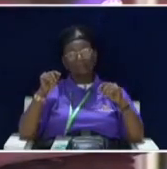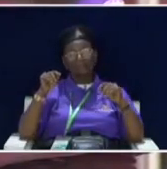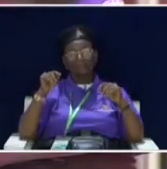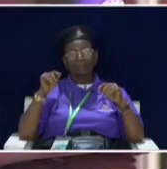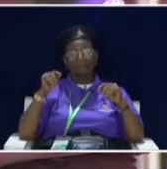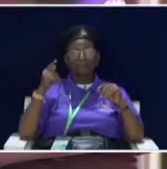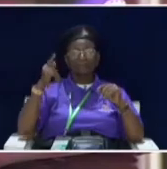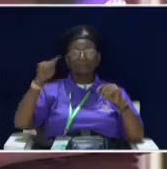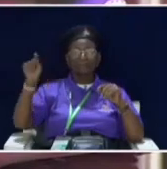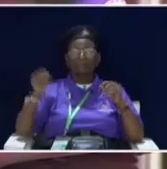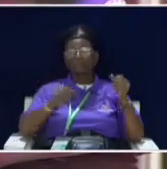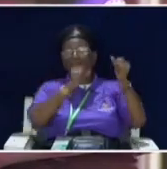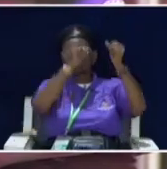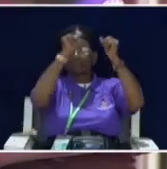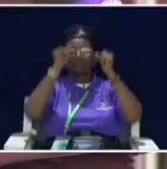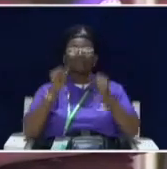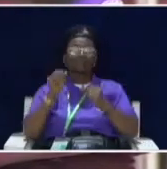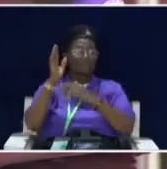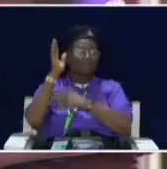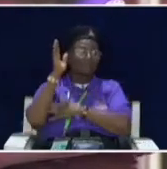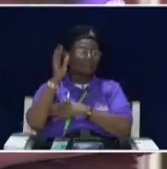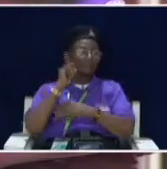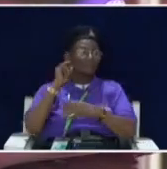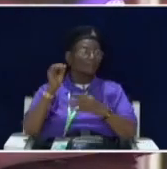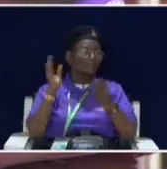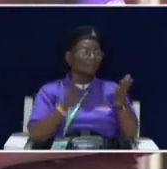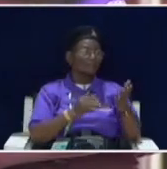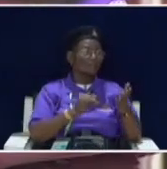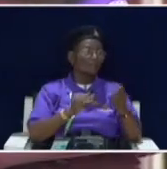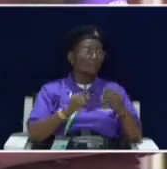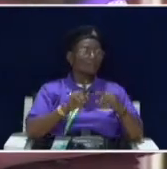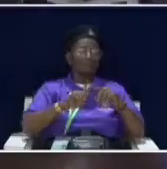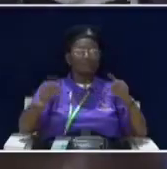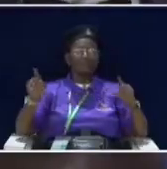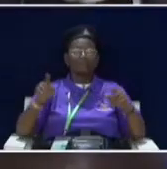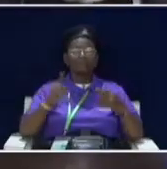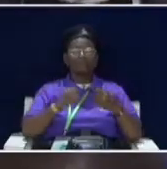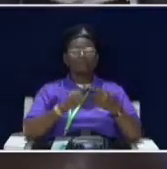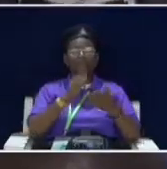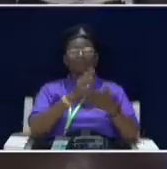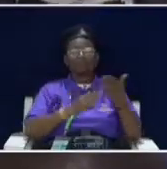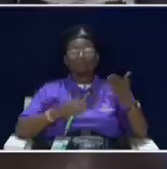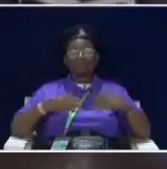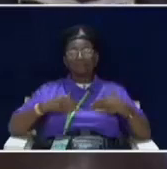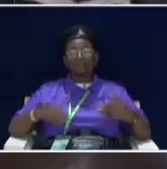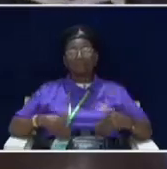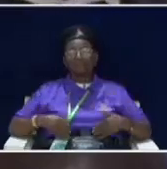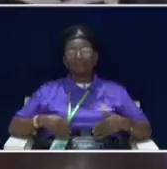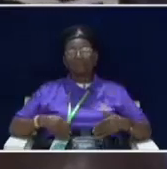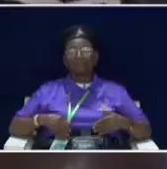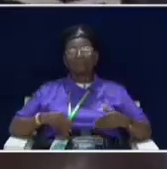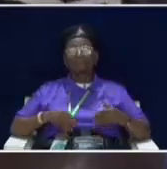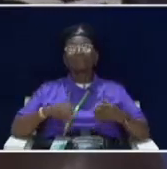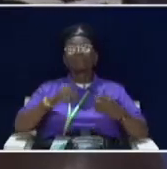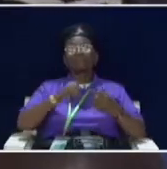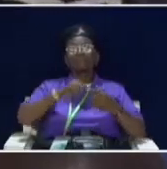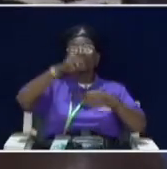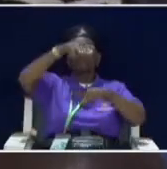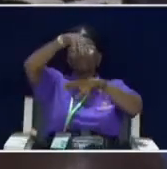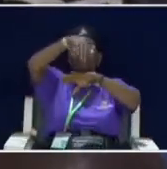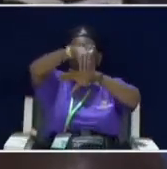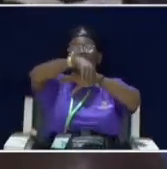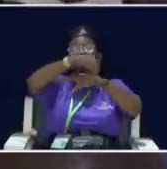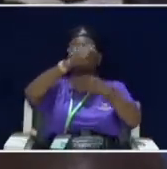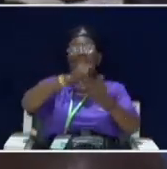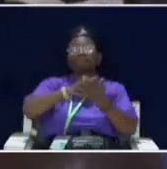And the Almighty God is bringing deliverance to somebody tonight. Olorun Olodumare o si mu itusile wa fun enikan lale